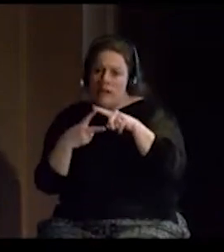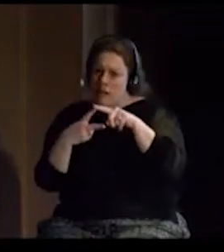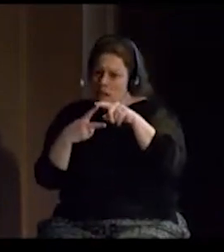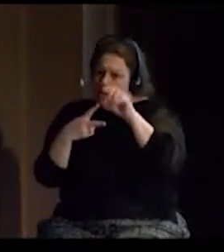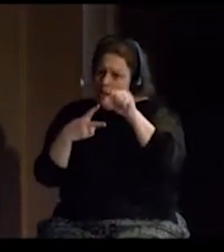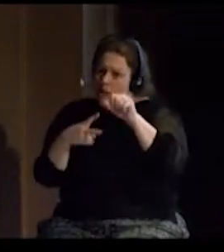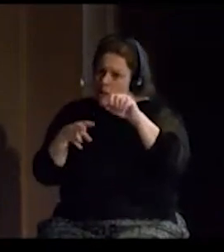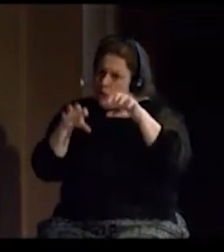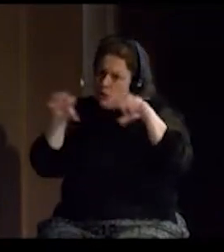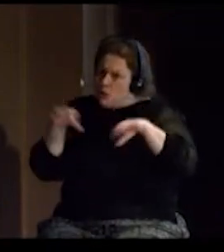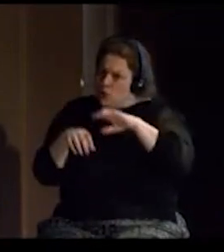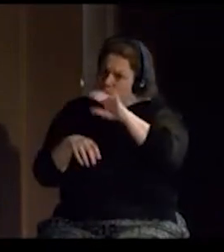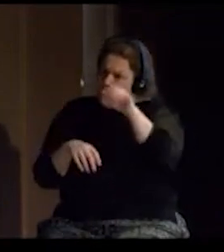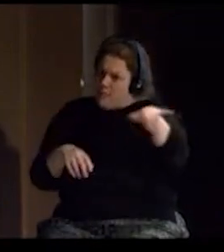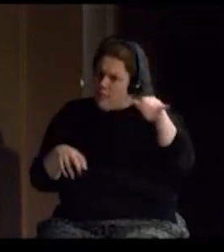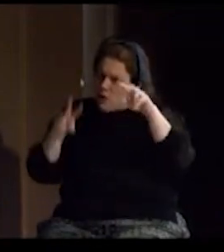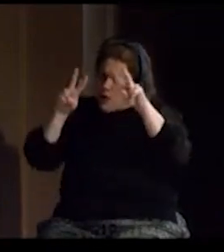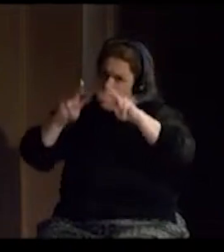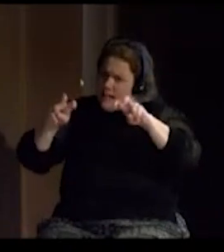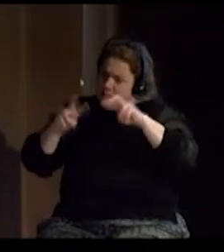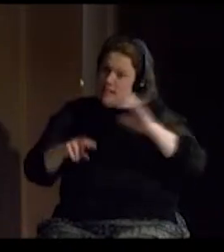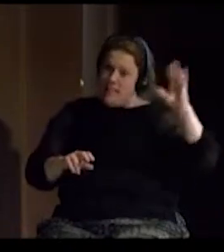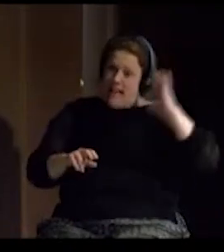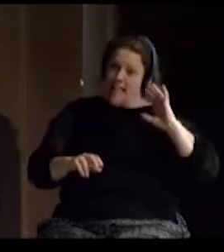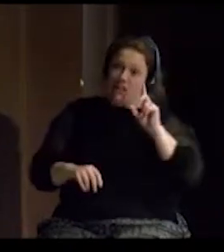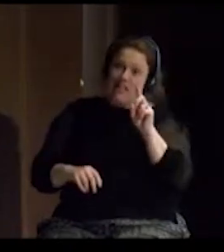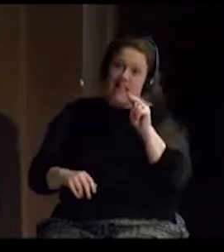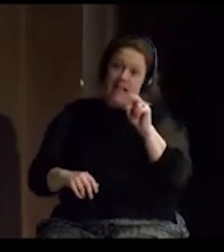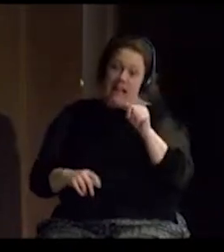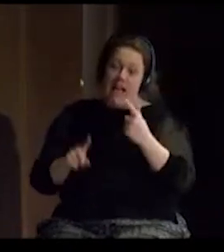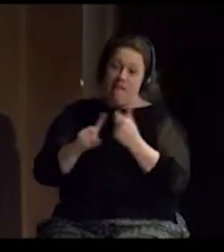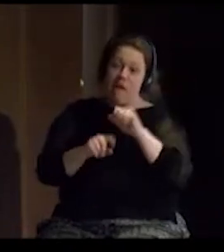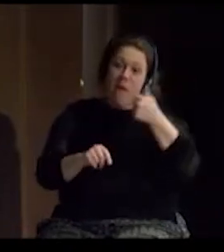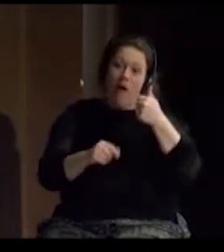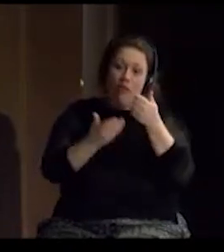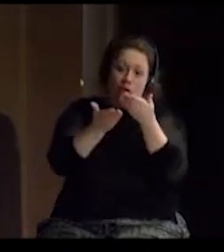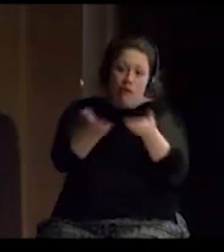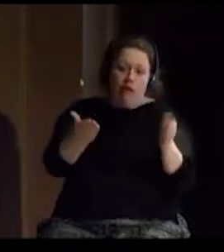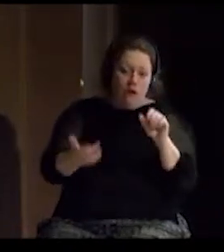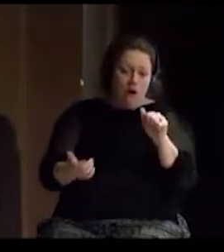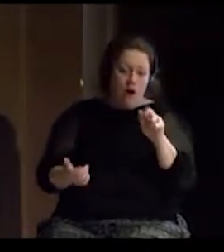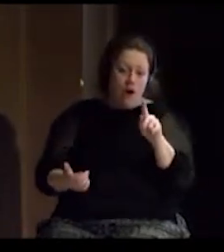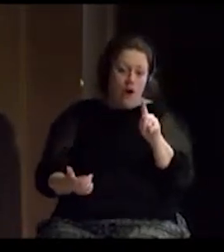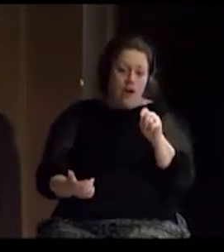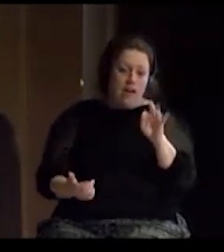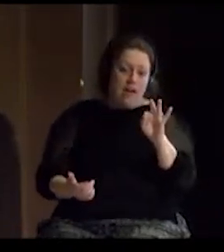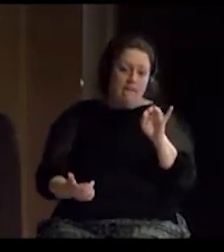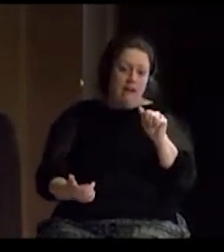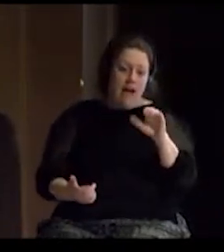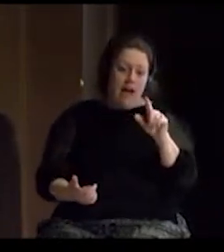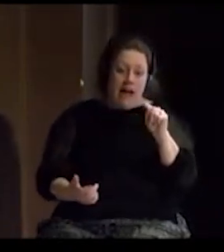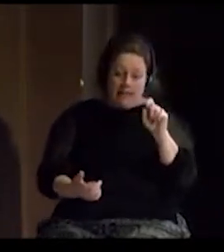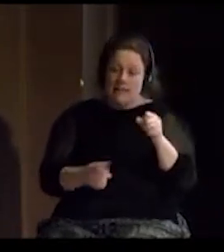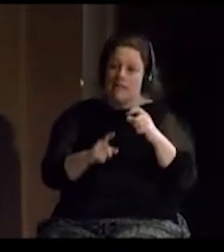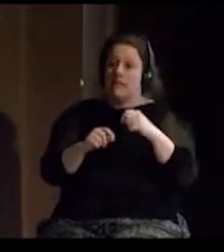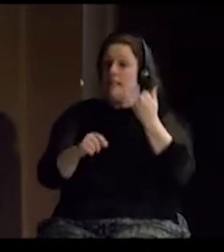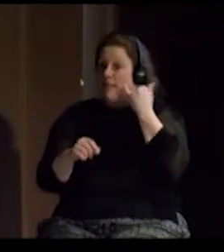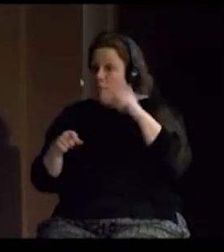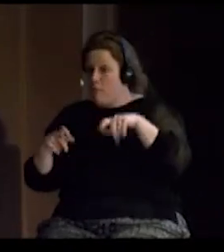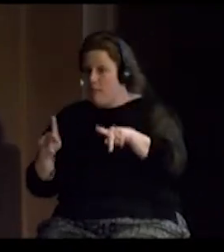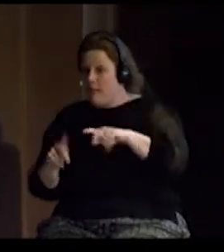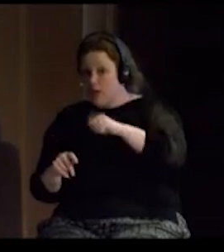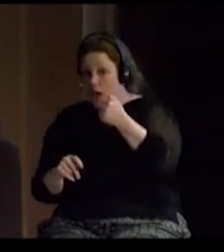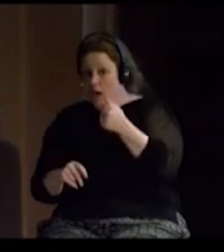similar analyses on the ancient DNA from other artifacts if there was permission from other Coast Salish groups or whatever